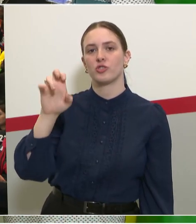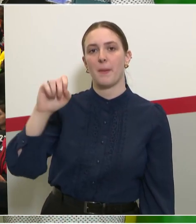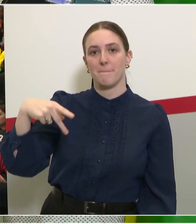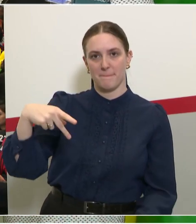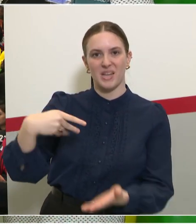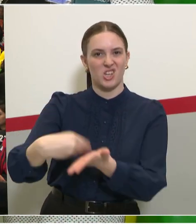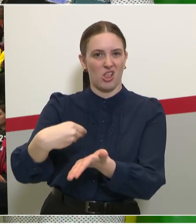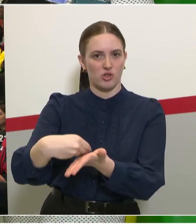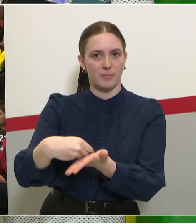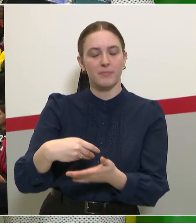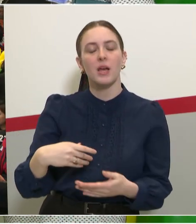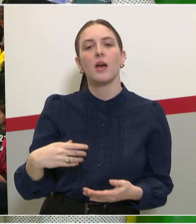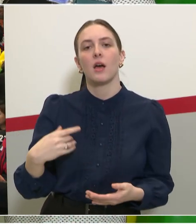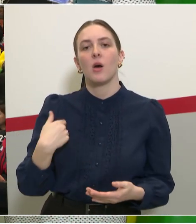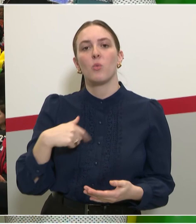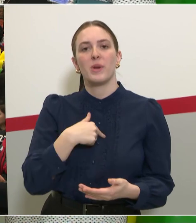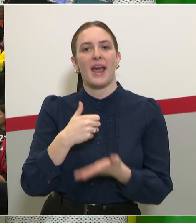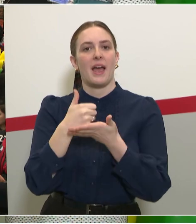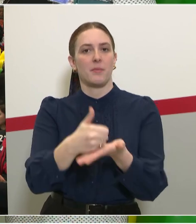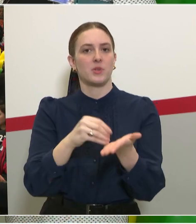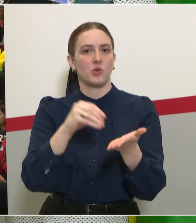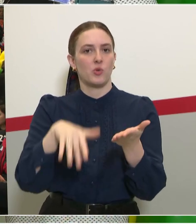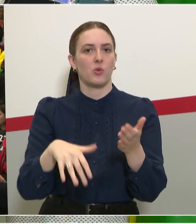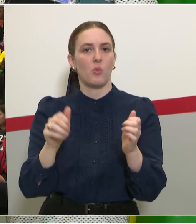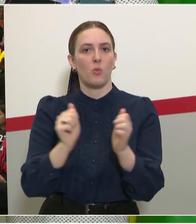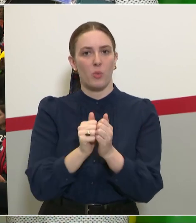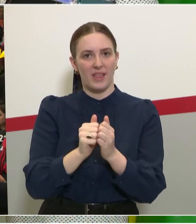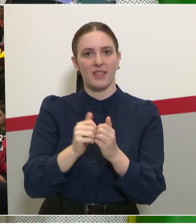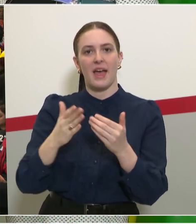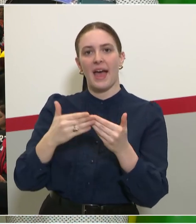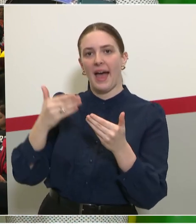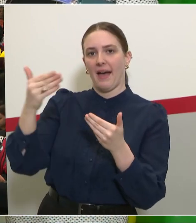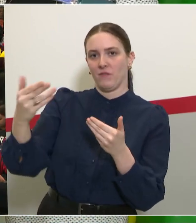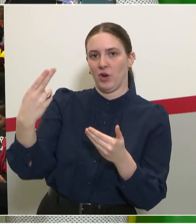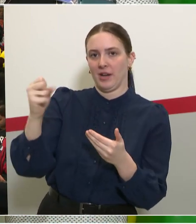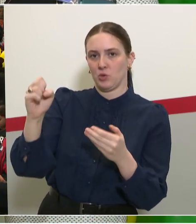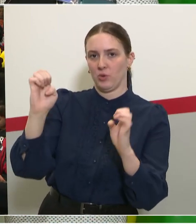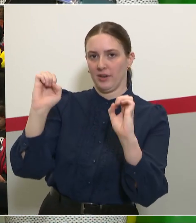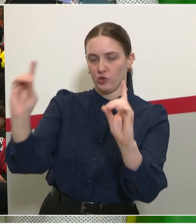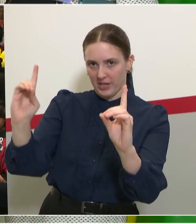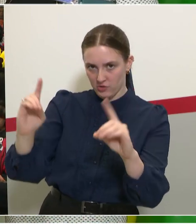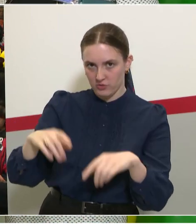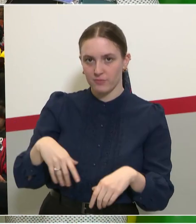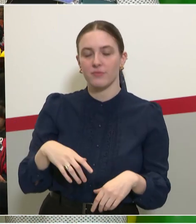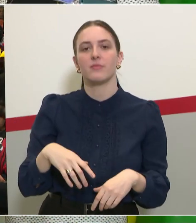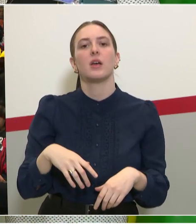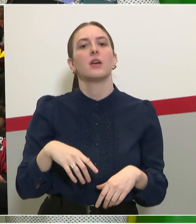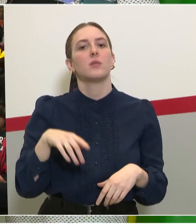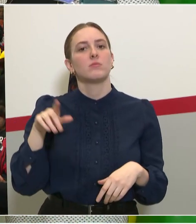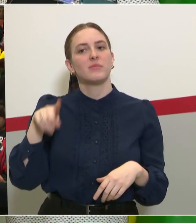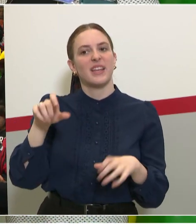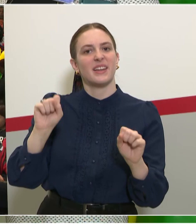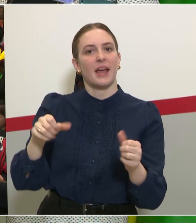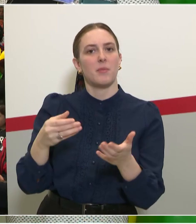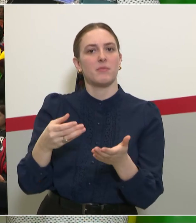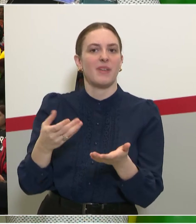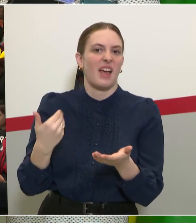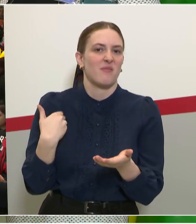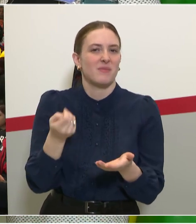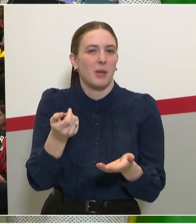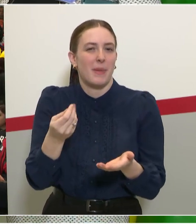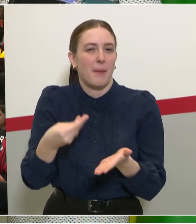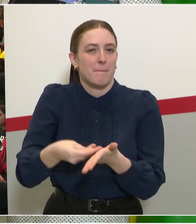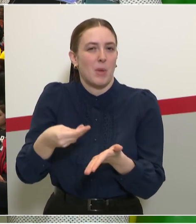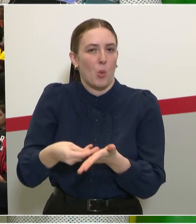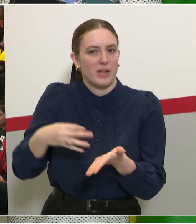helps our graduates with post-secondary education to ensure that they have a little extra bonus that you need when you